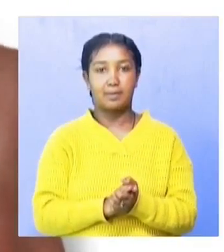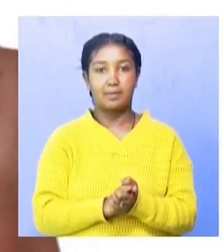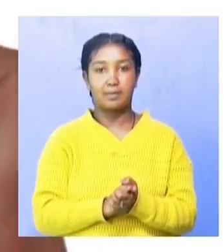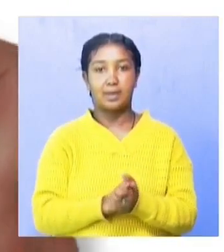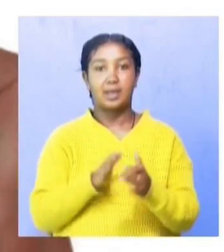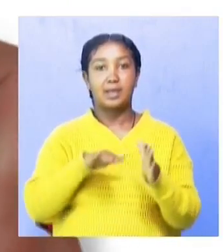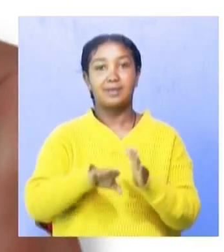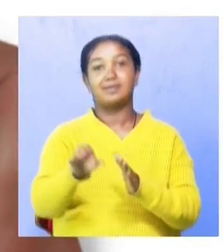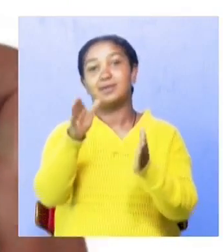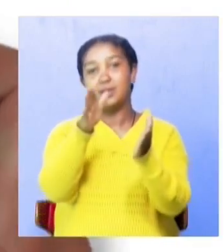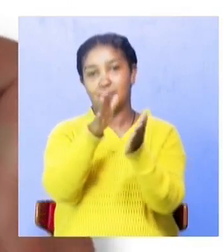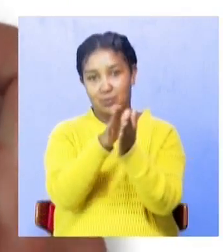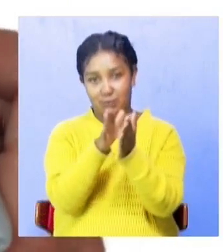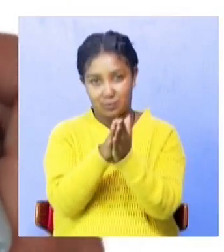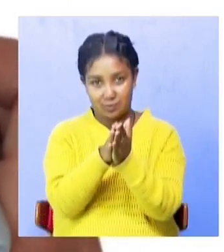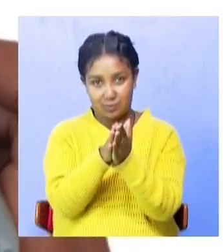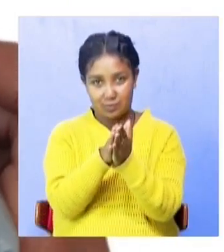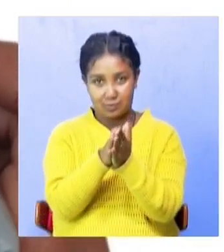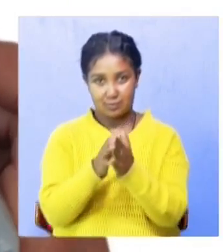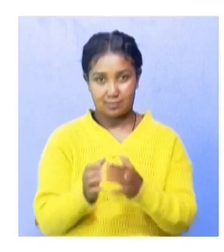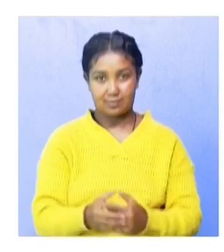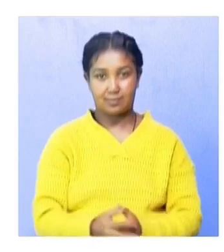in the school.